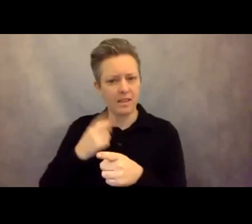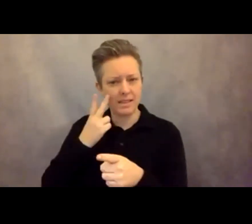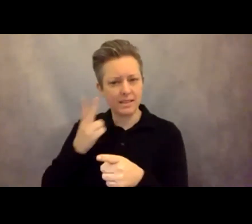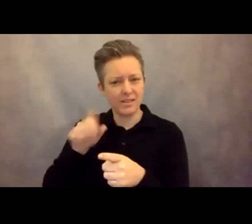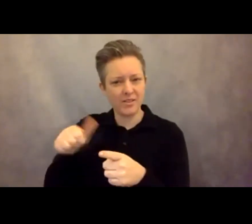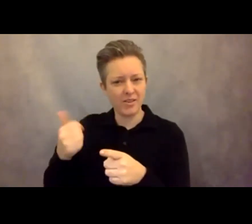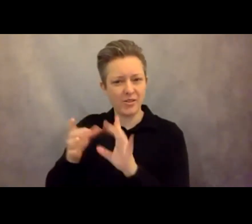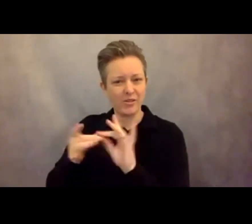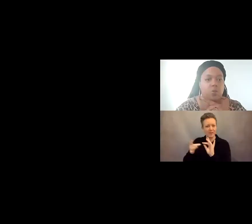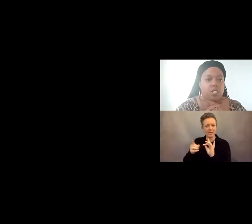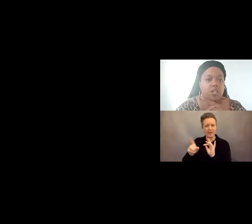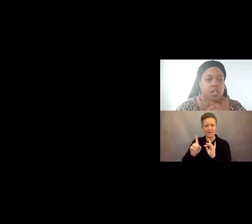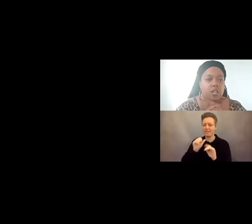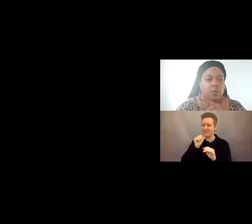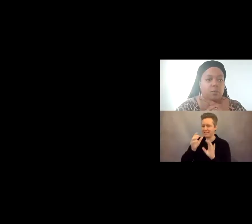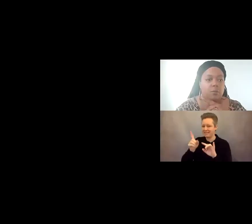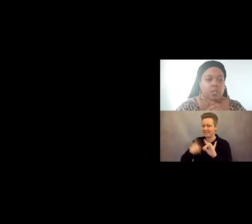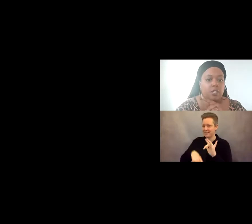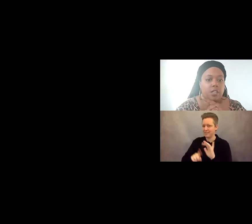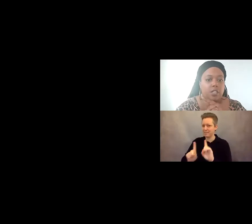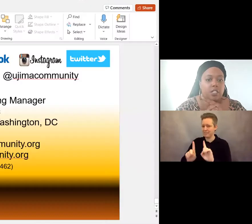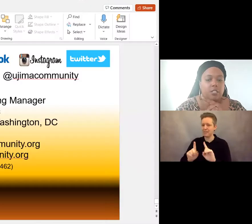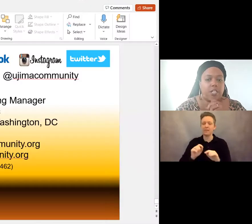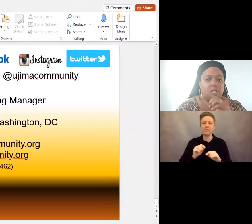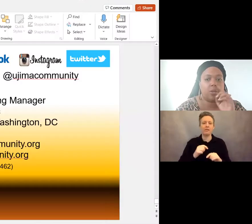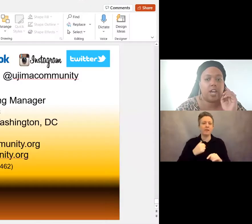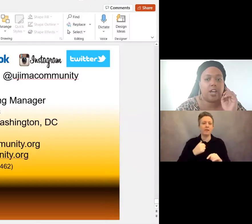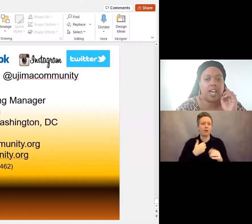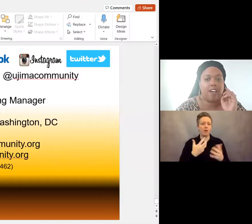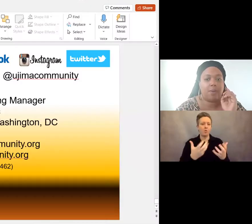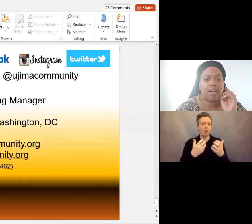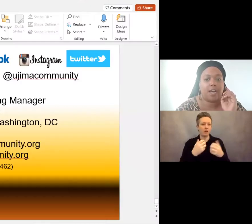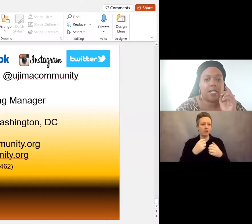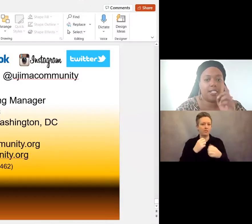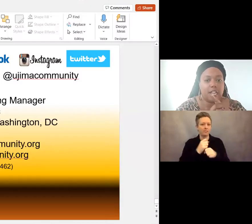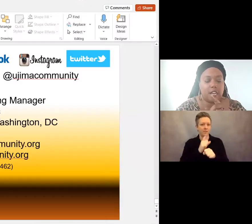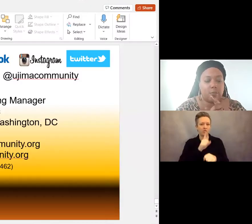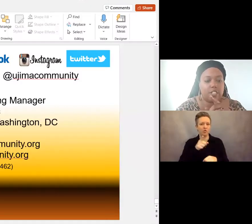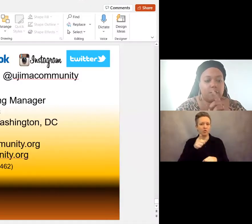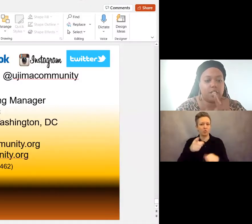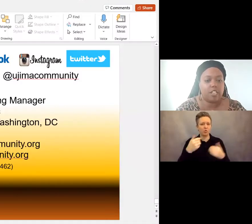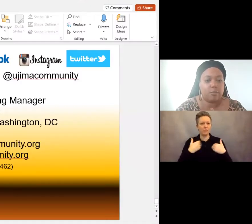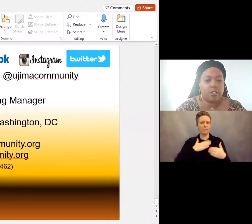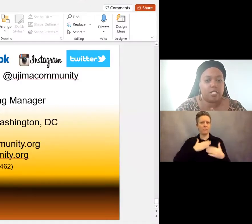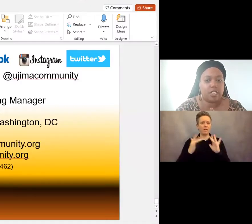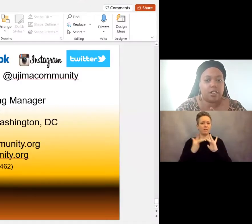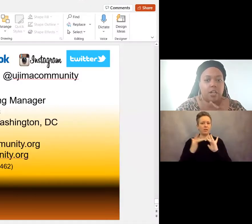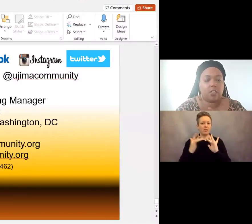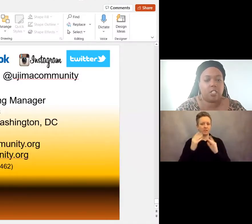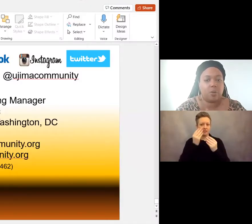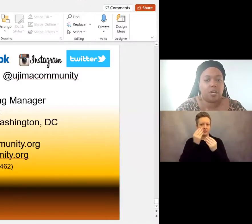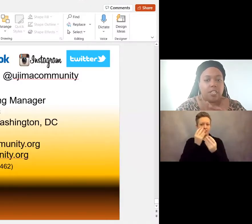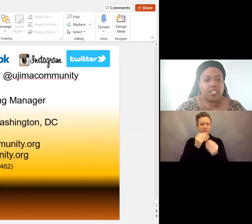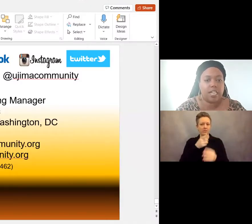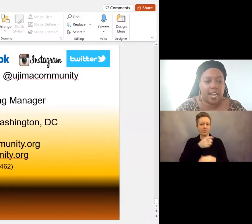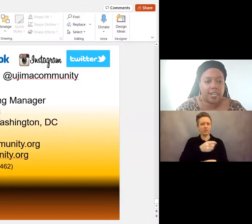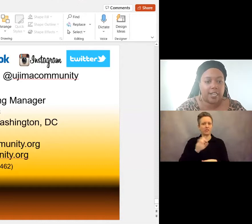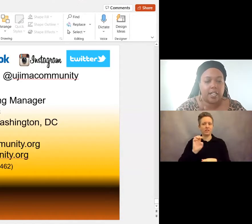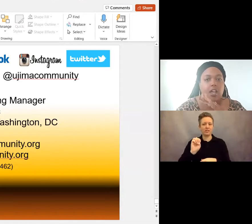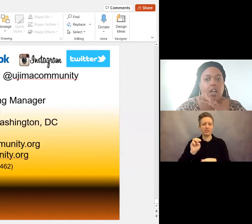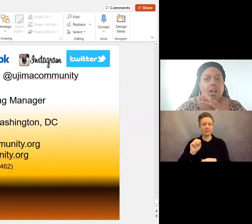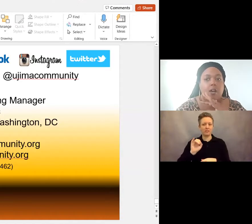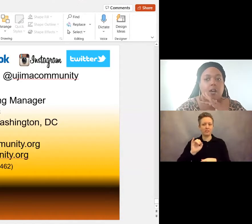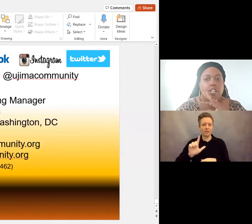I'm not gonna skip it, but I do wanna just make sure you all have my contact information, my email's here. I'll also put it in the